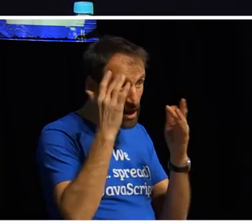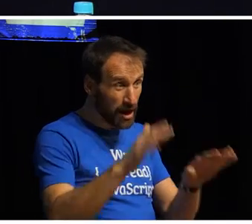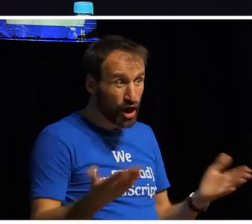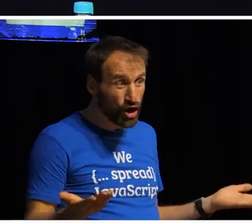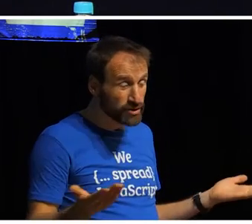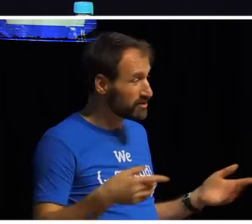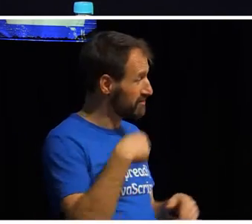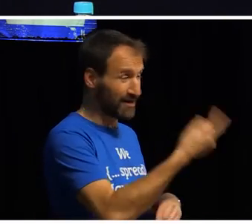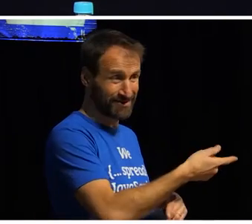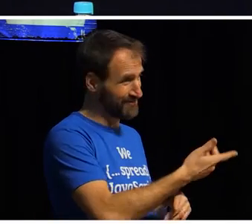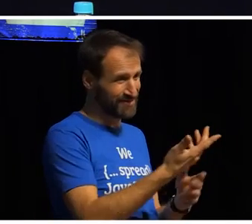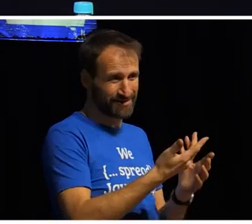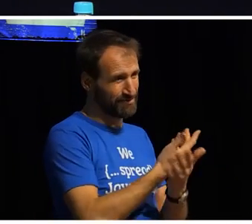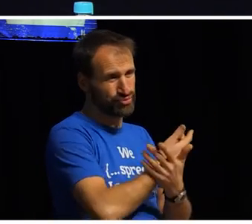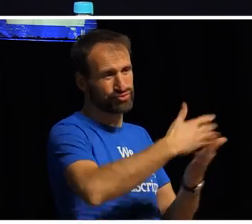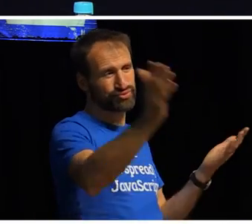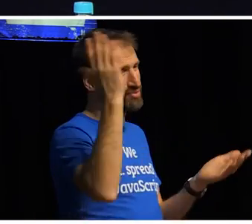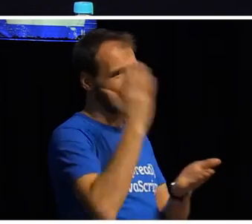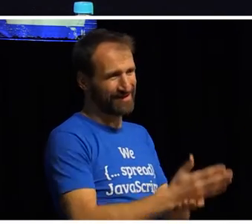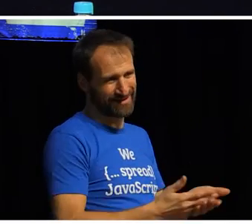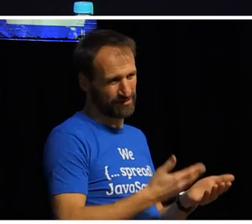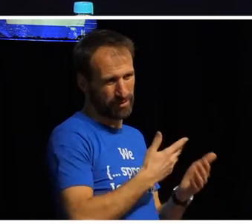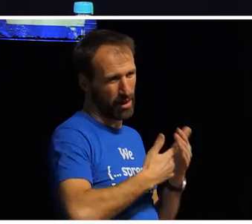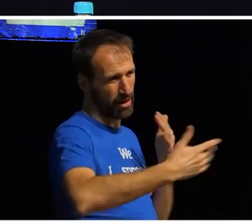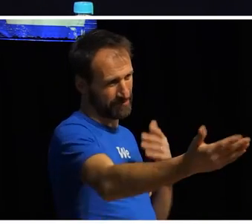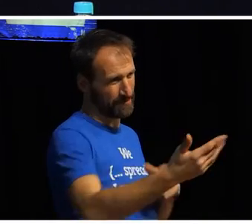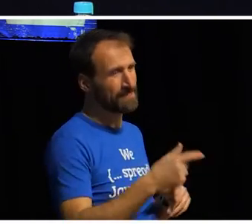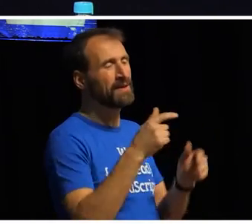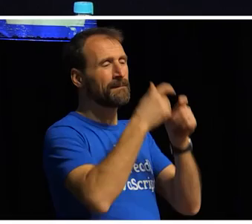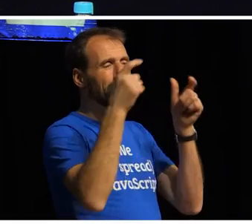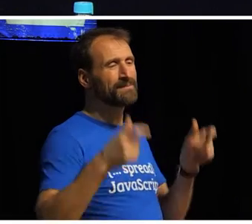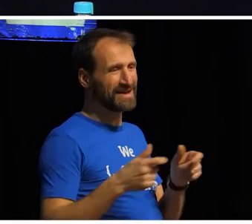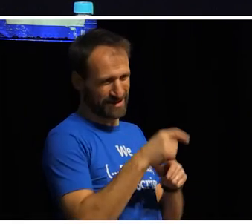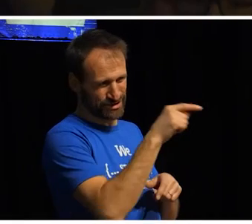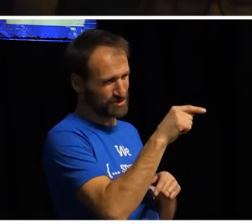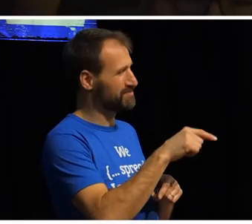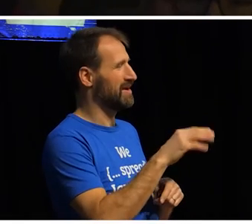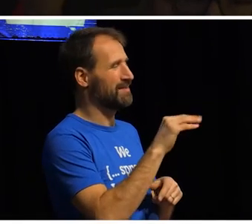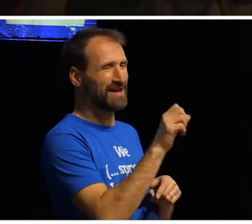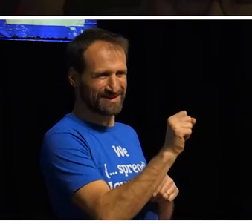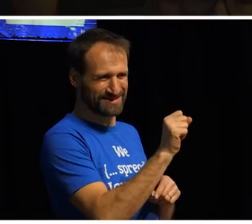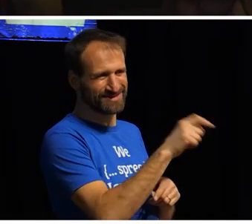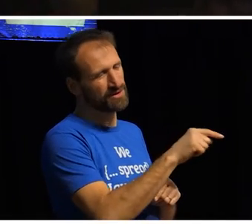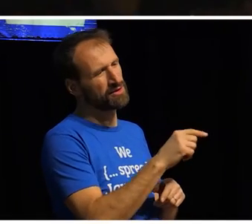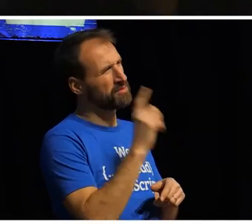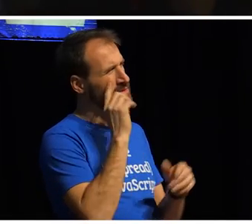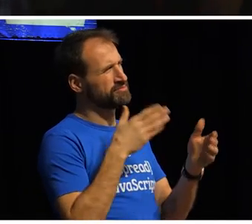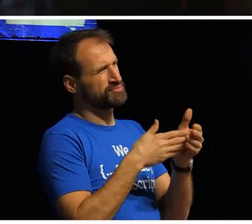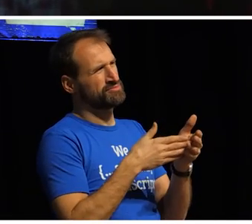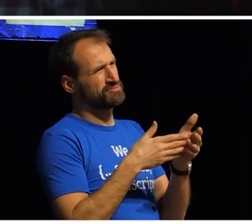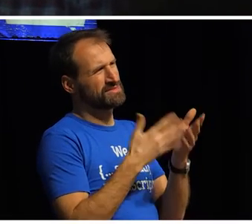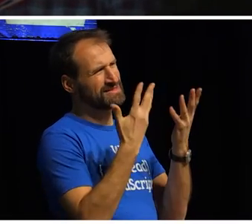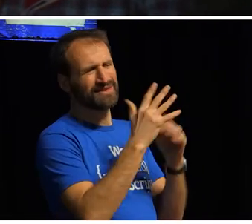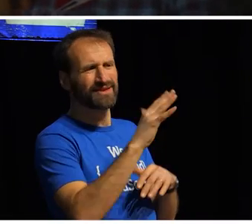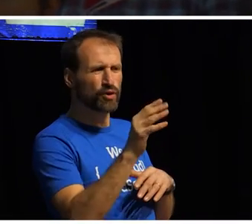really there the fix in ms by the way in the package is a little mediocre it they just capped it I think it's like a thousand or ten thousand characters the the